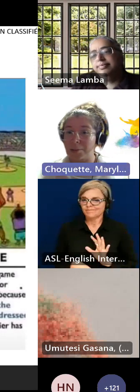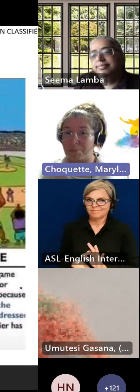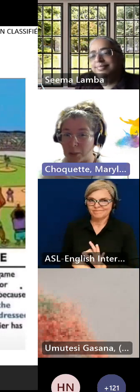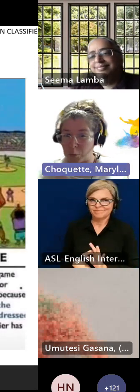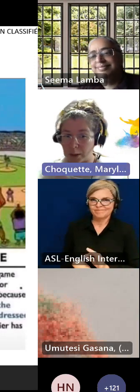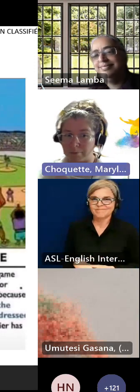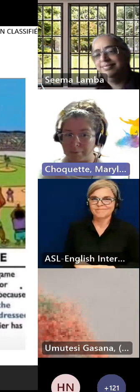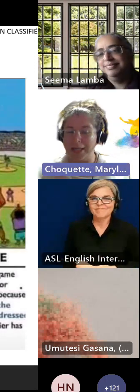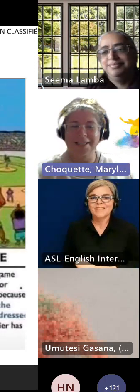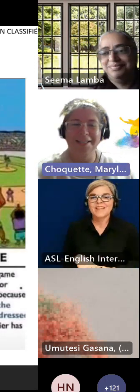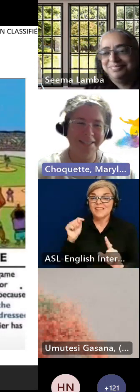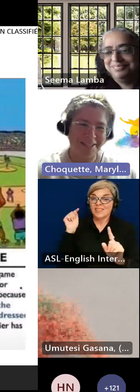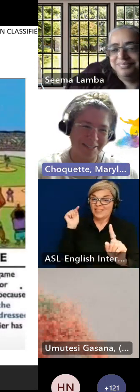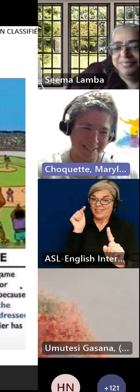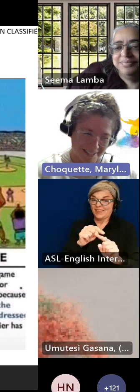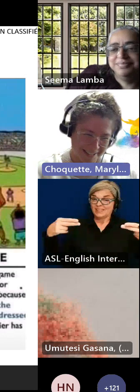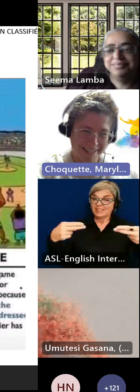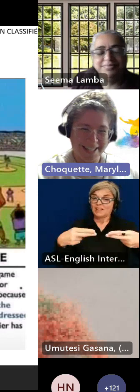And this is a big one.